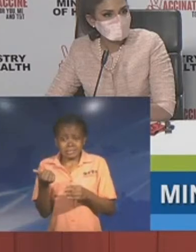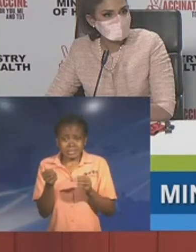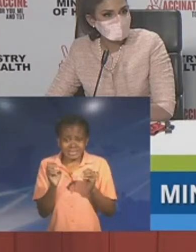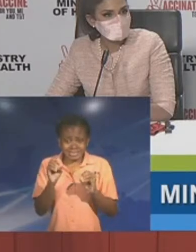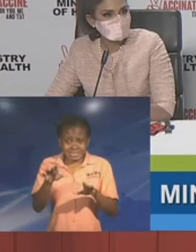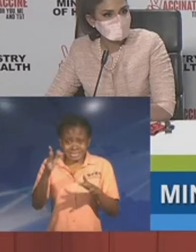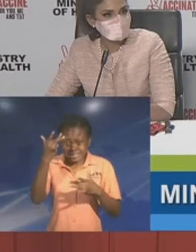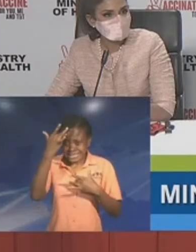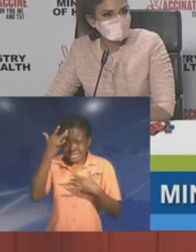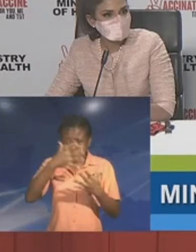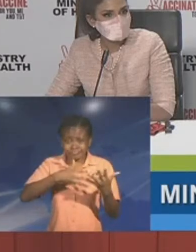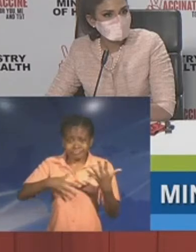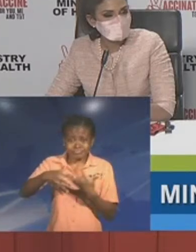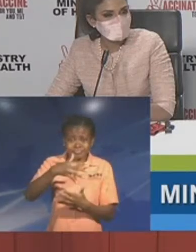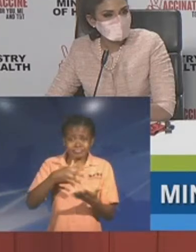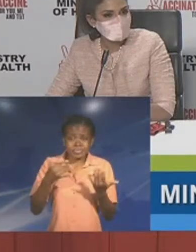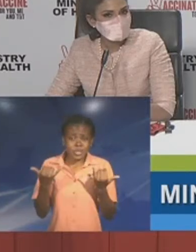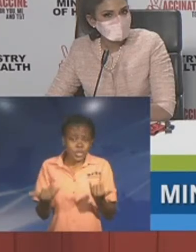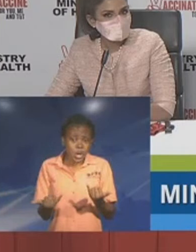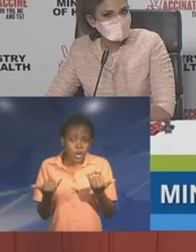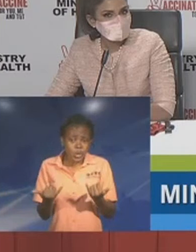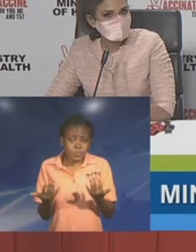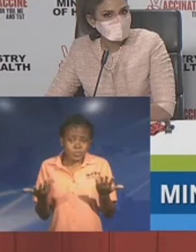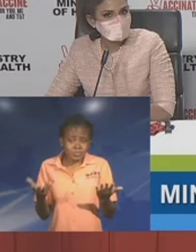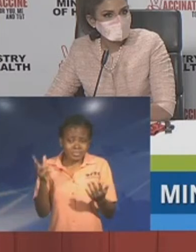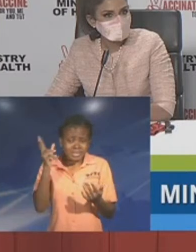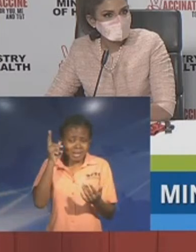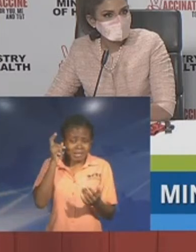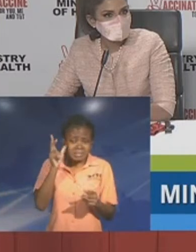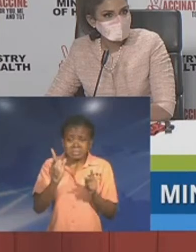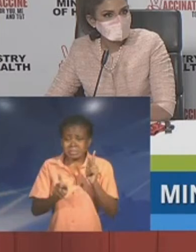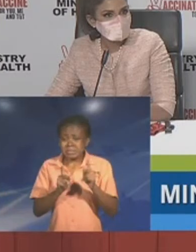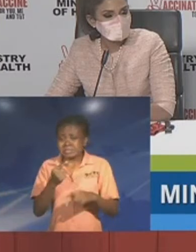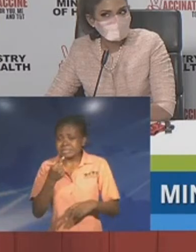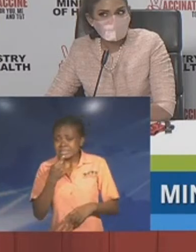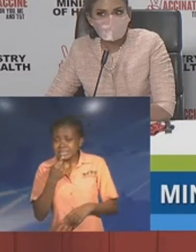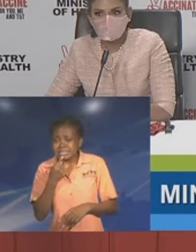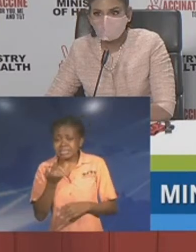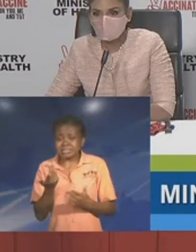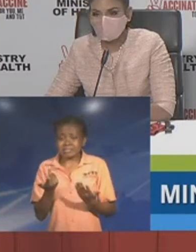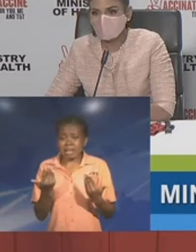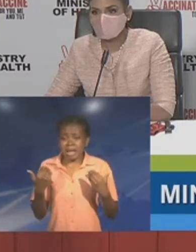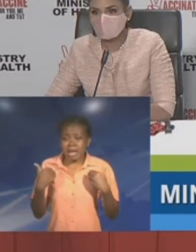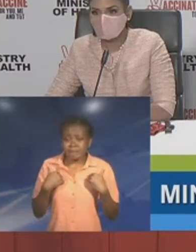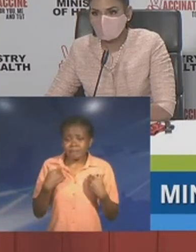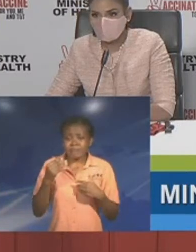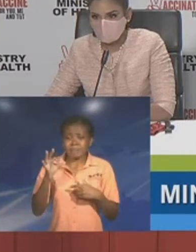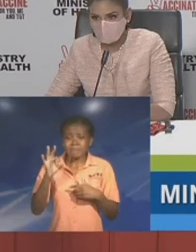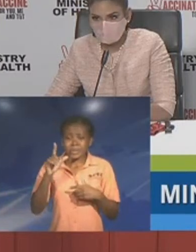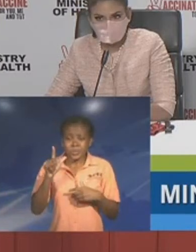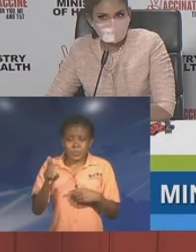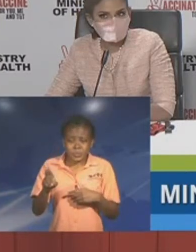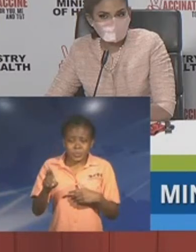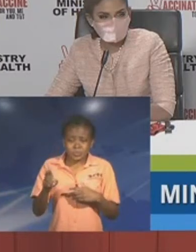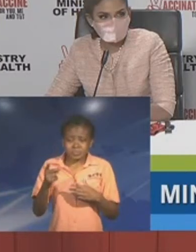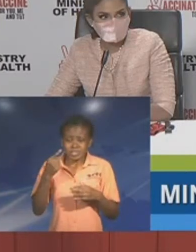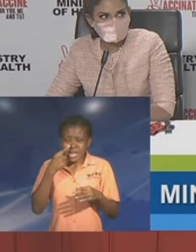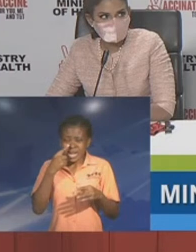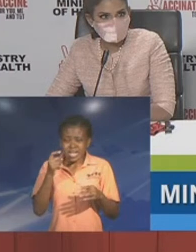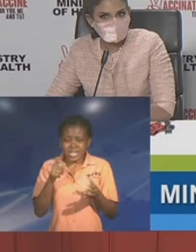population right now? Because I'm hearing some people saying that, you know, we have the flu-like symptoms or we're getting tested for COVID, but it's